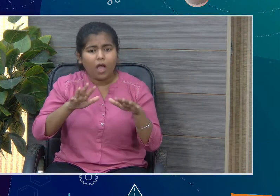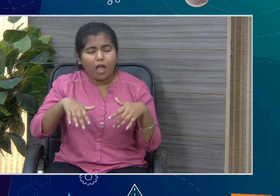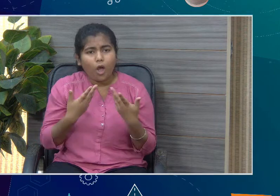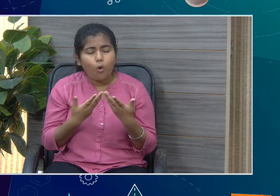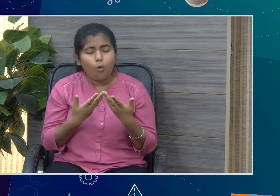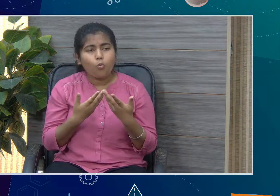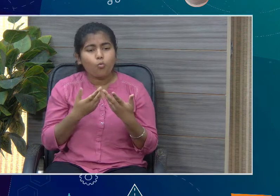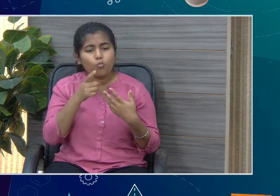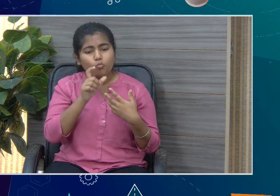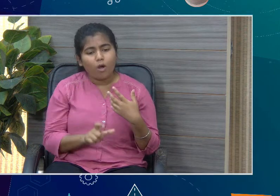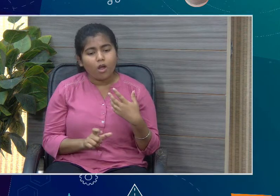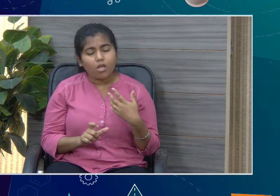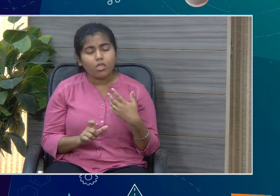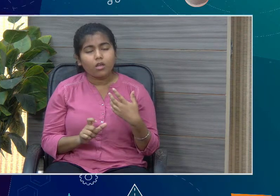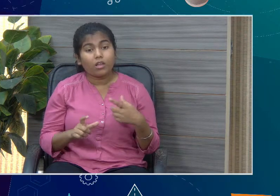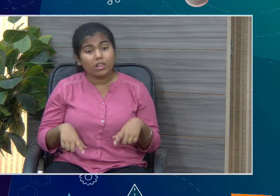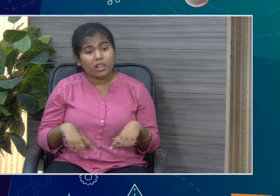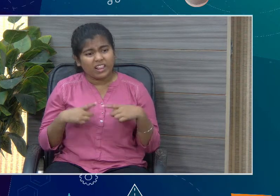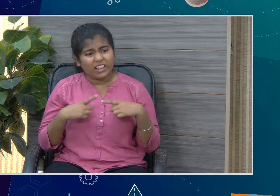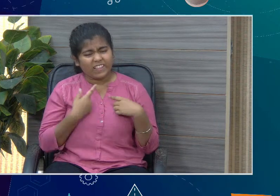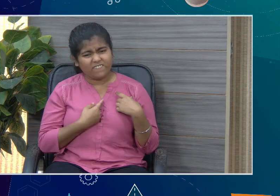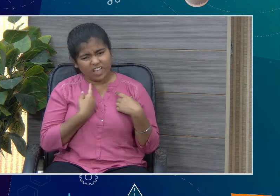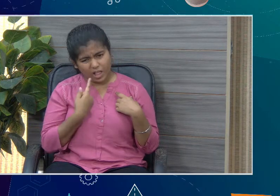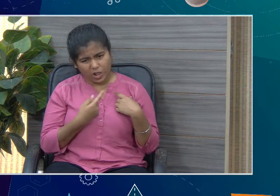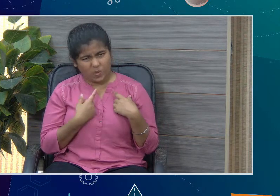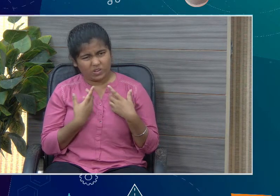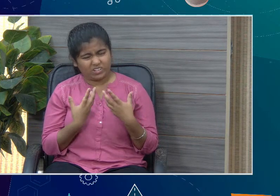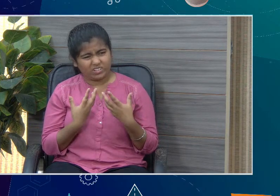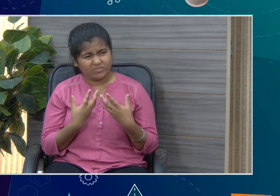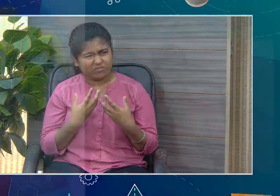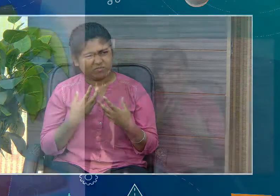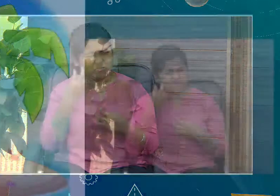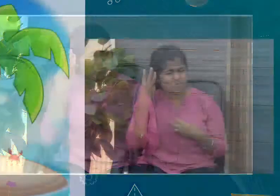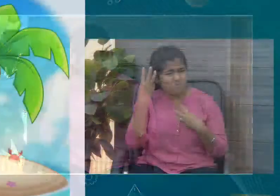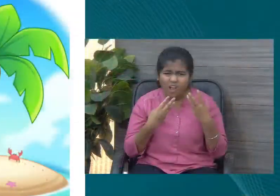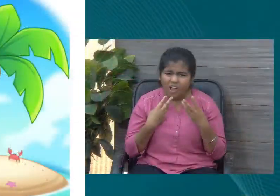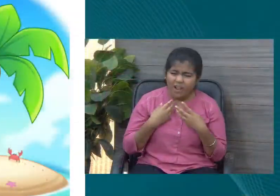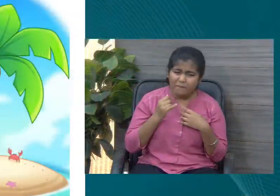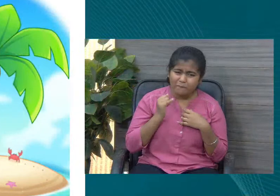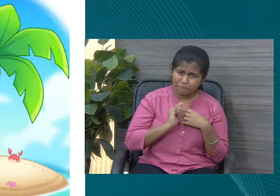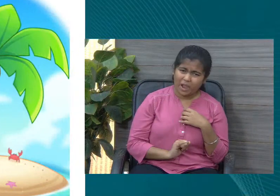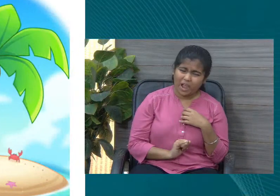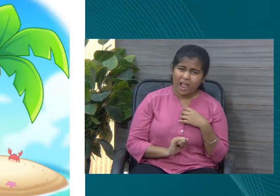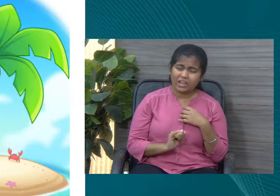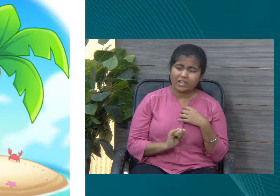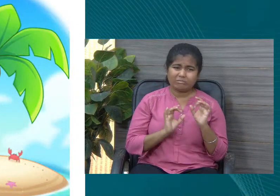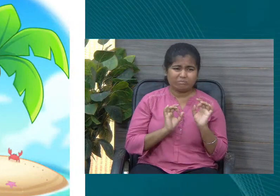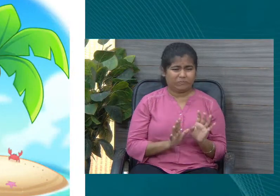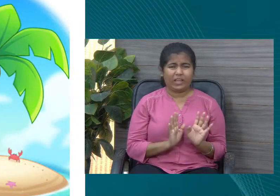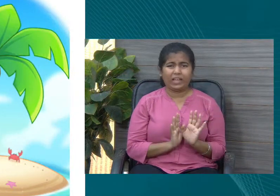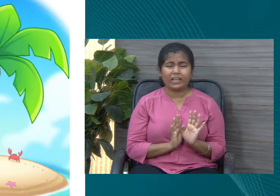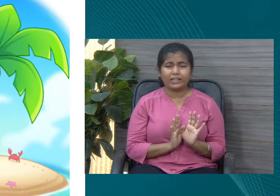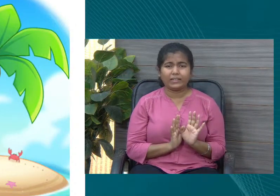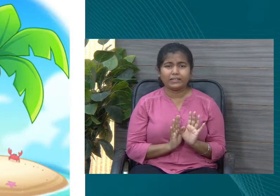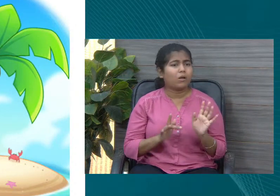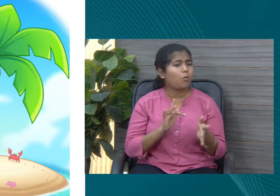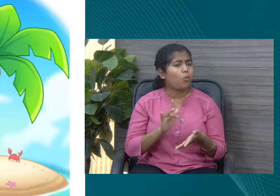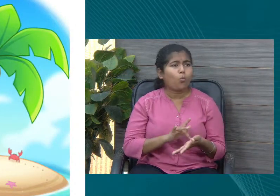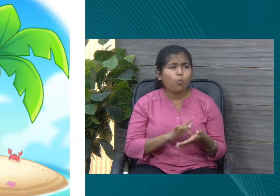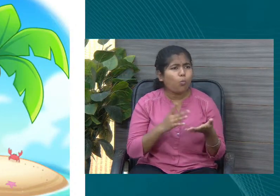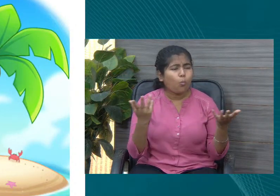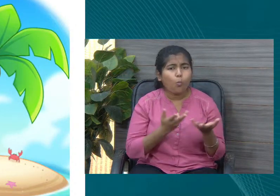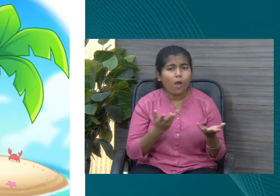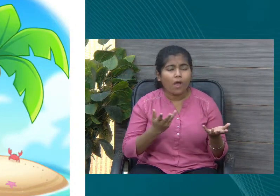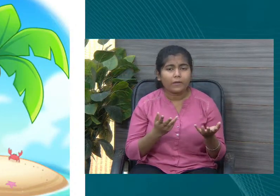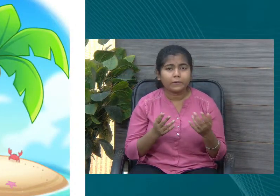being alone is so painful, then why was he living all alone? Exactly. Yeah. This is the main question.